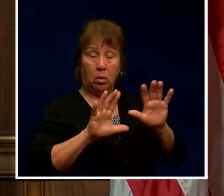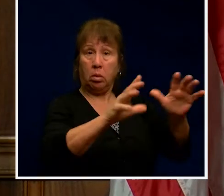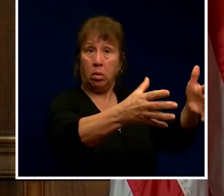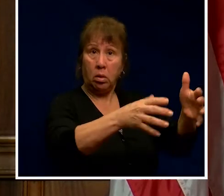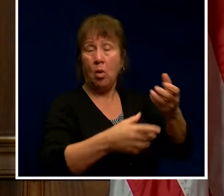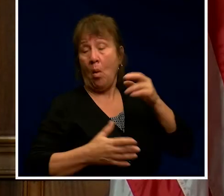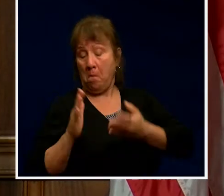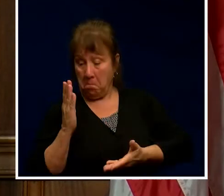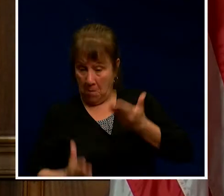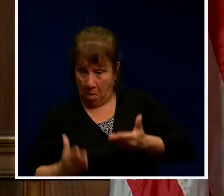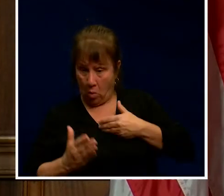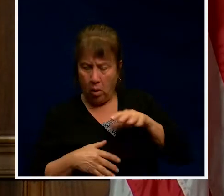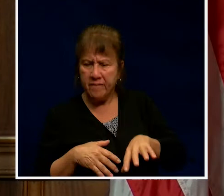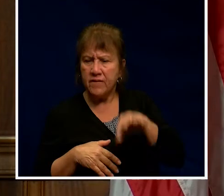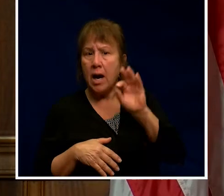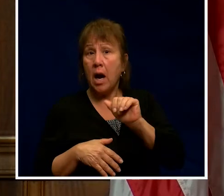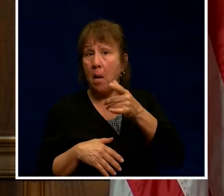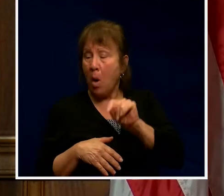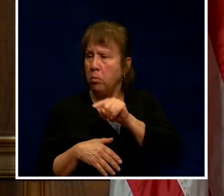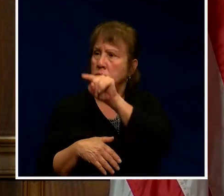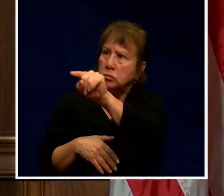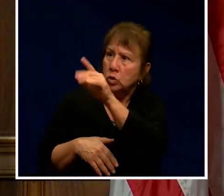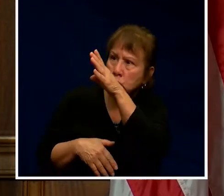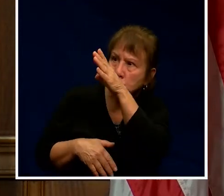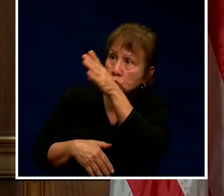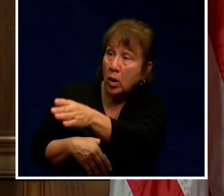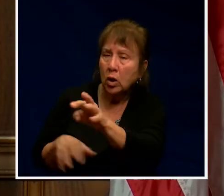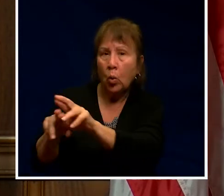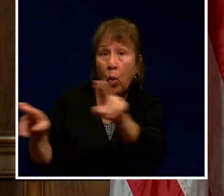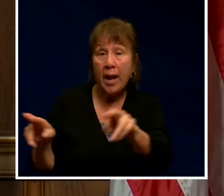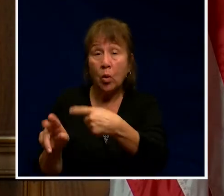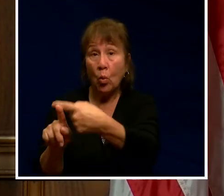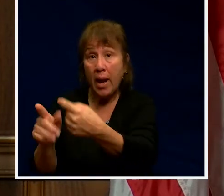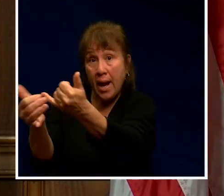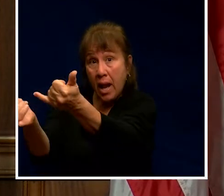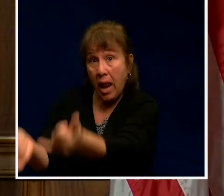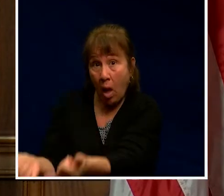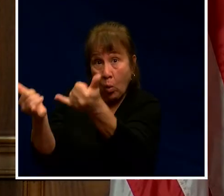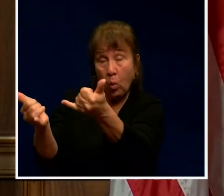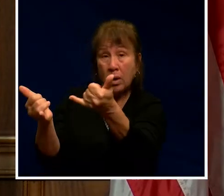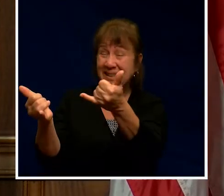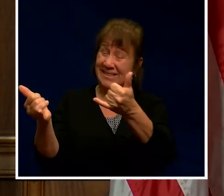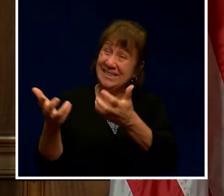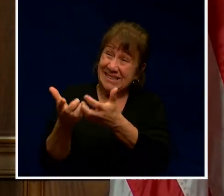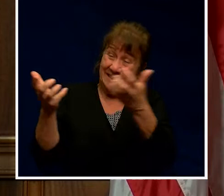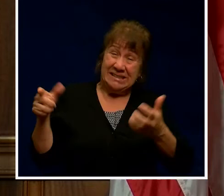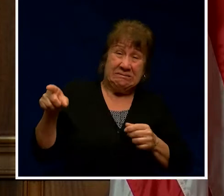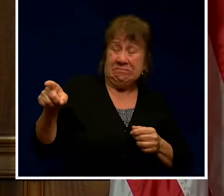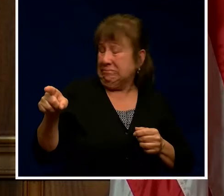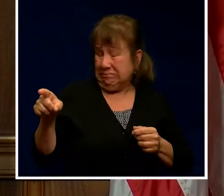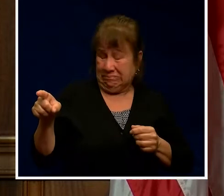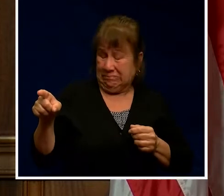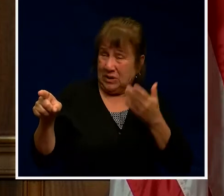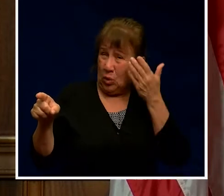maybe we might look out and find a few apartments that we can direct lease that are already ready for occupancy. We don't think we're going to get a whole lot there,